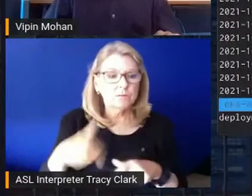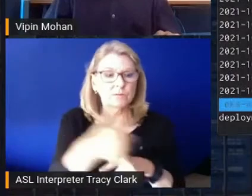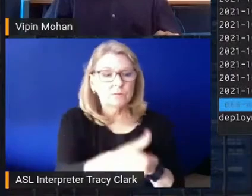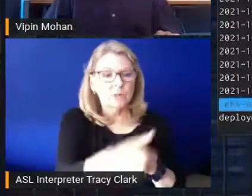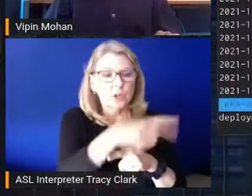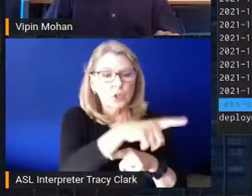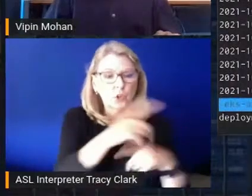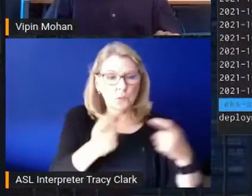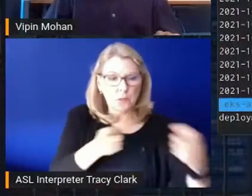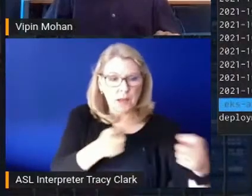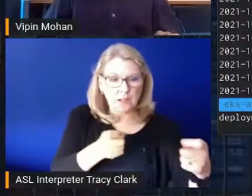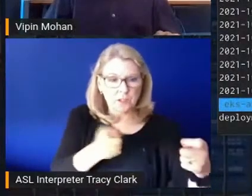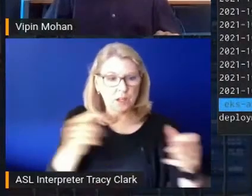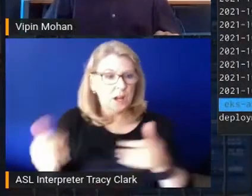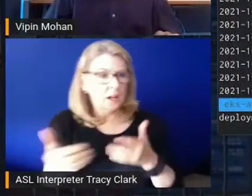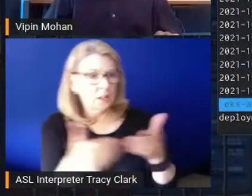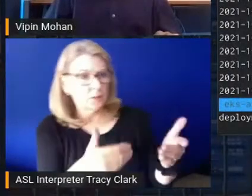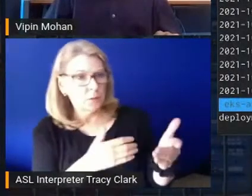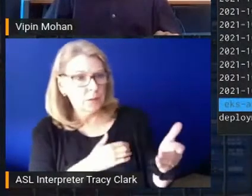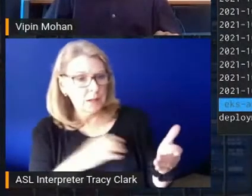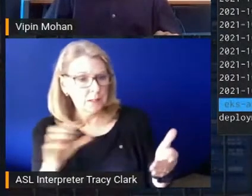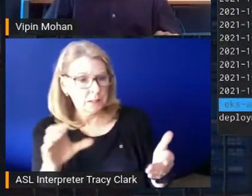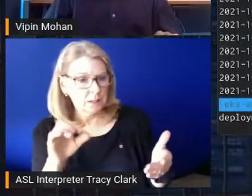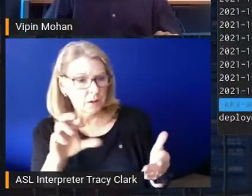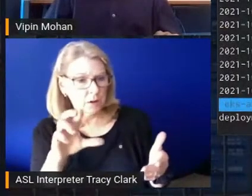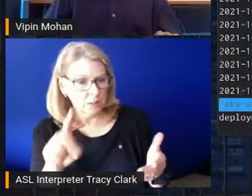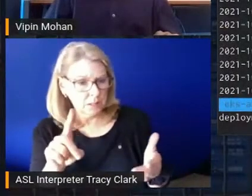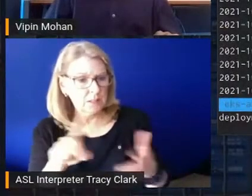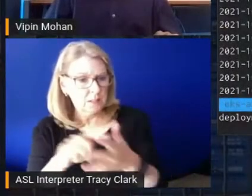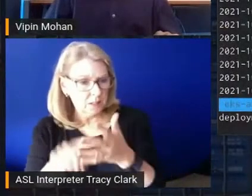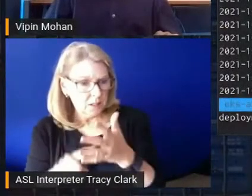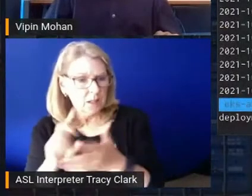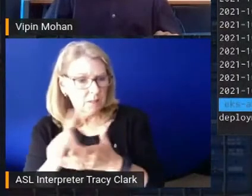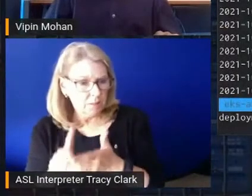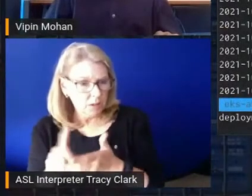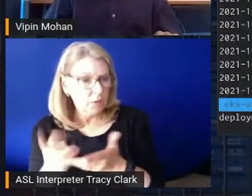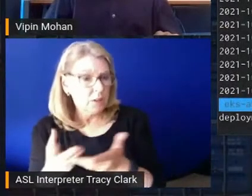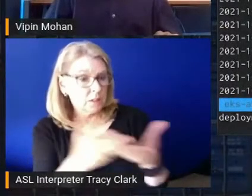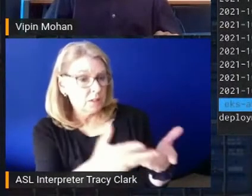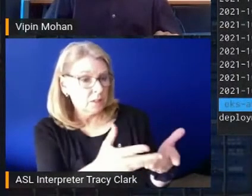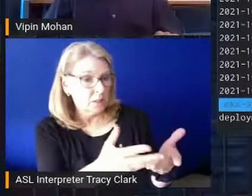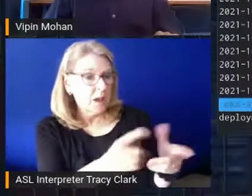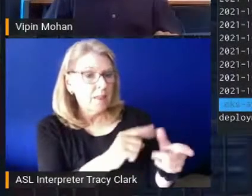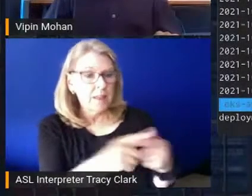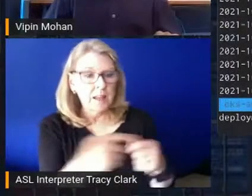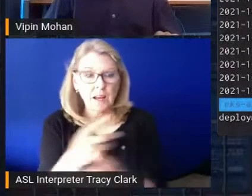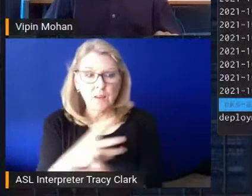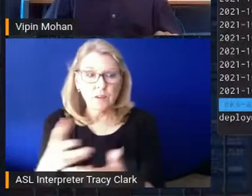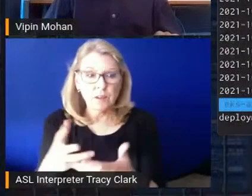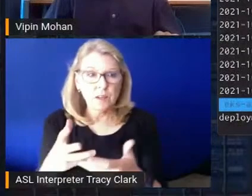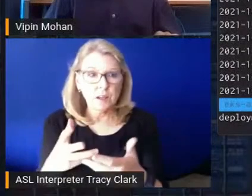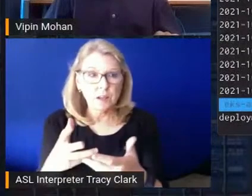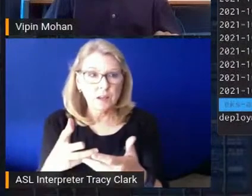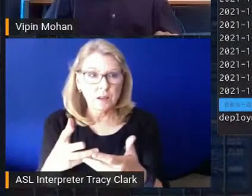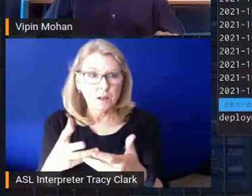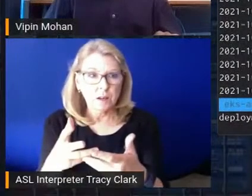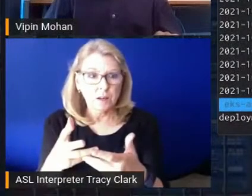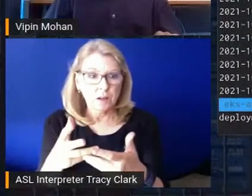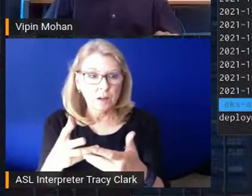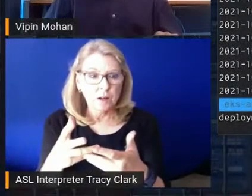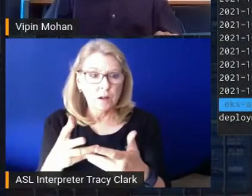used. And then the cluster that's running locally on my laptop goes away, and everything at that point is self-managed in the cluster